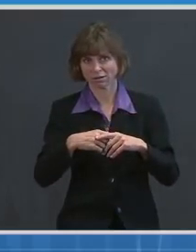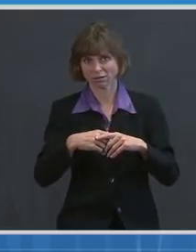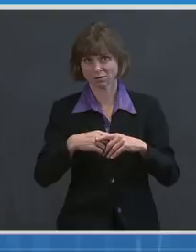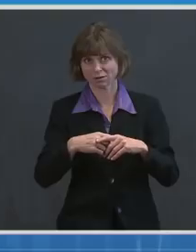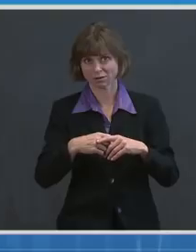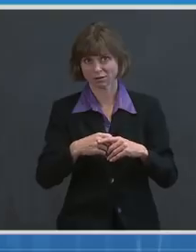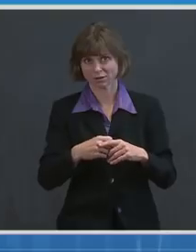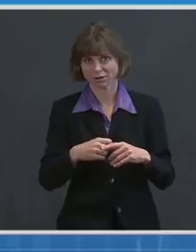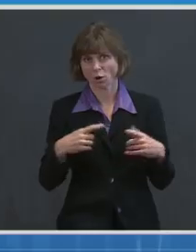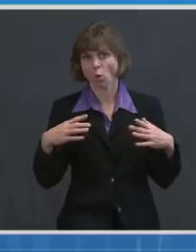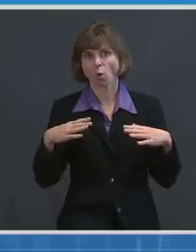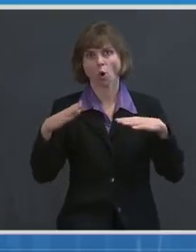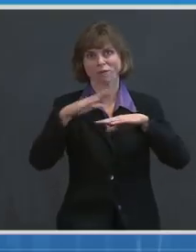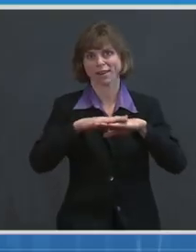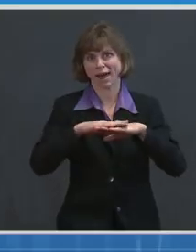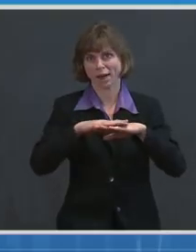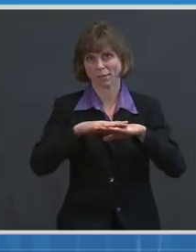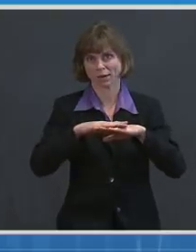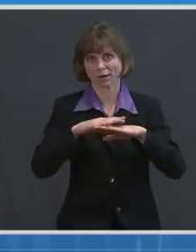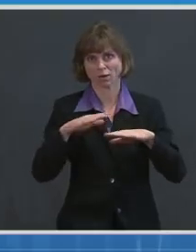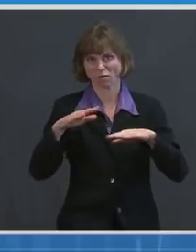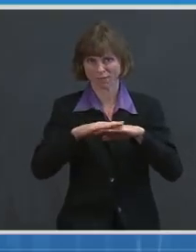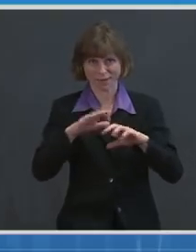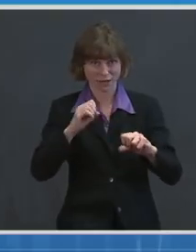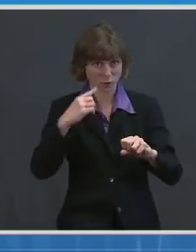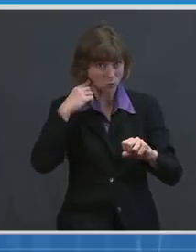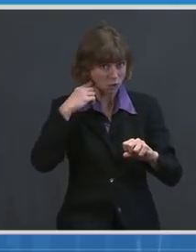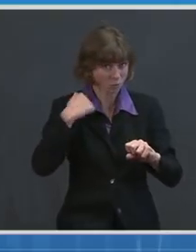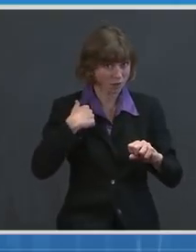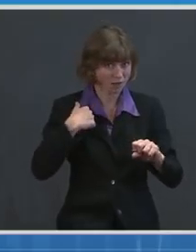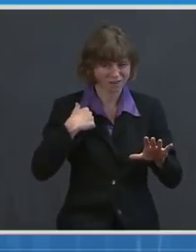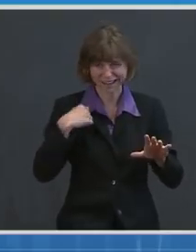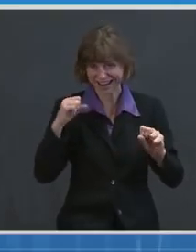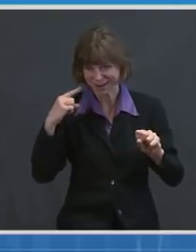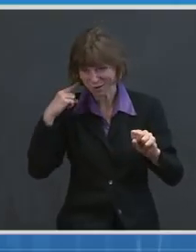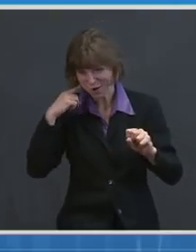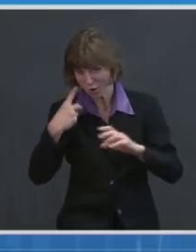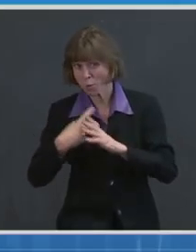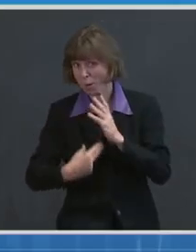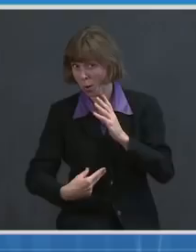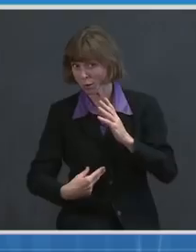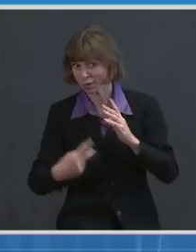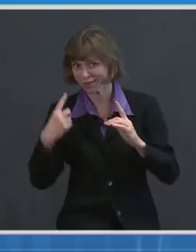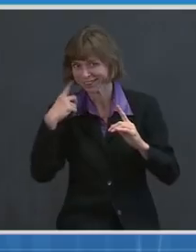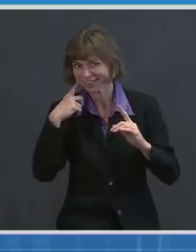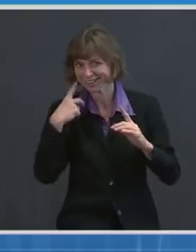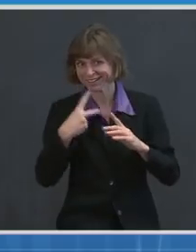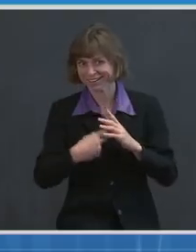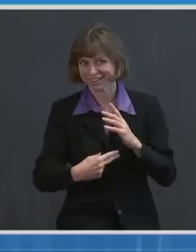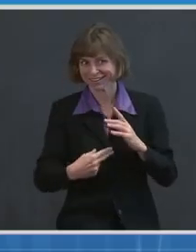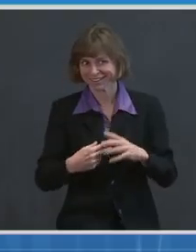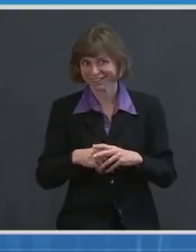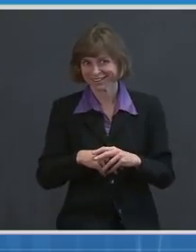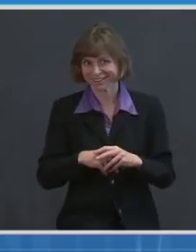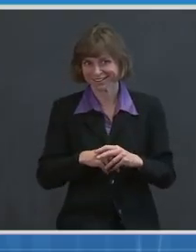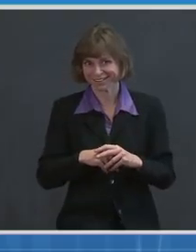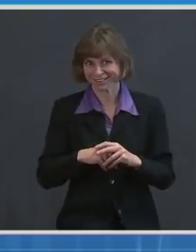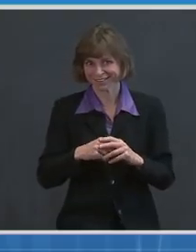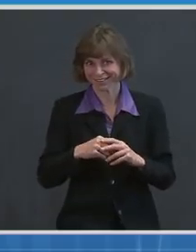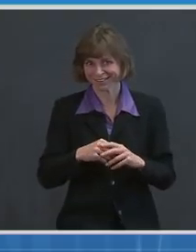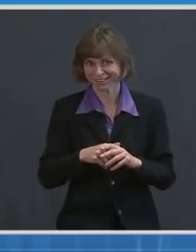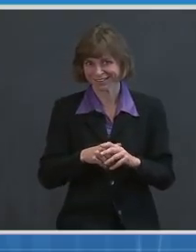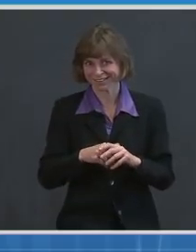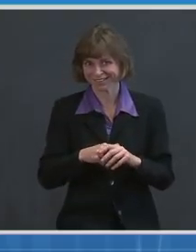on overlapping with International the, Women's Day, the can you hear President me? signed We two can hear you both. executive orders. The first establishes the White House.